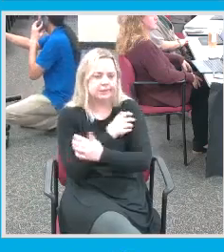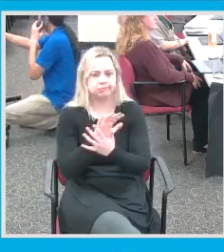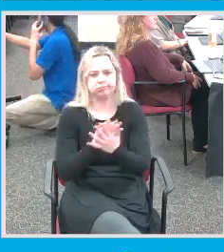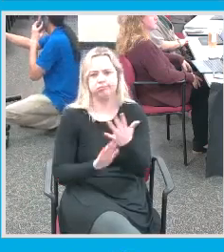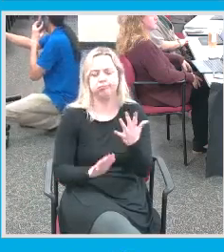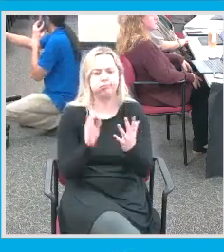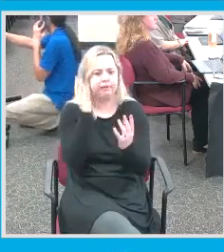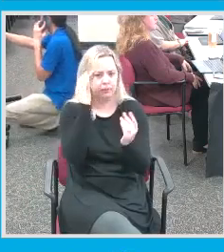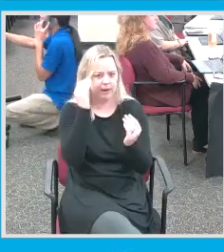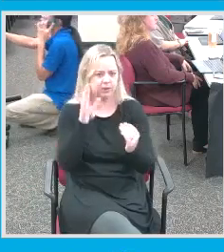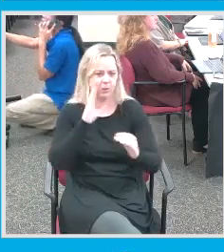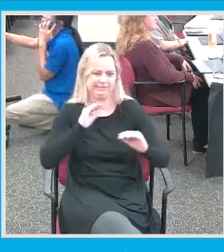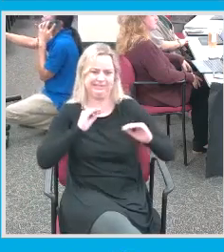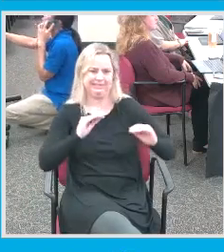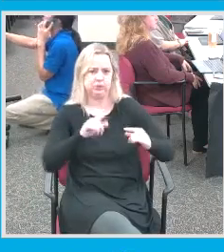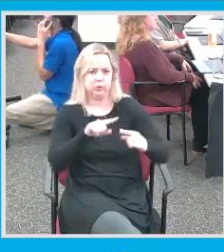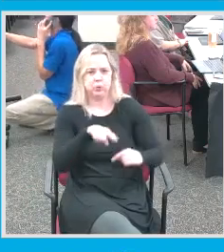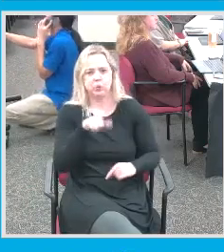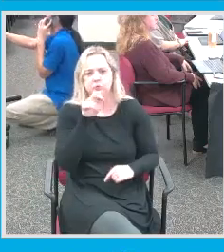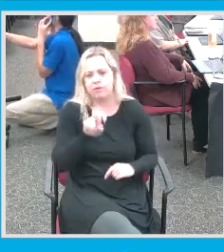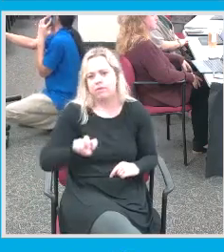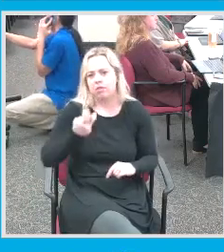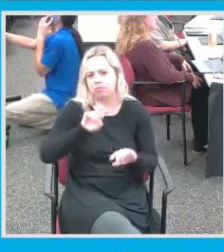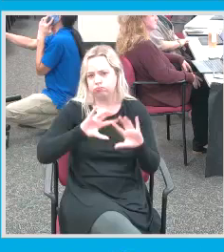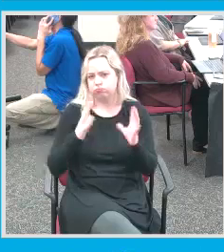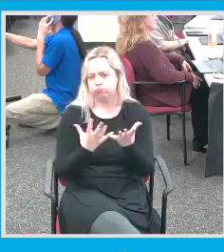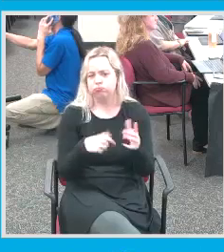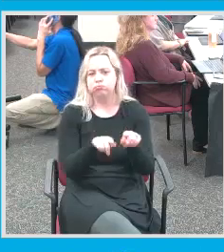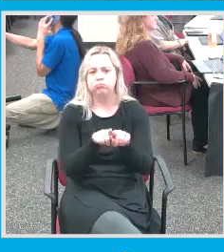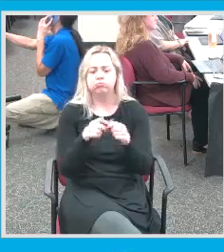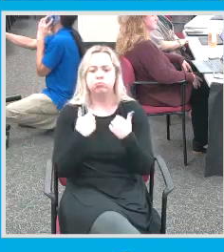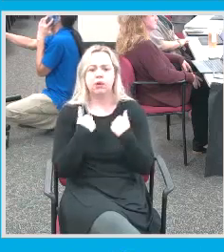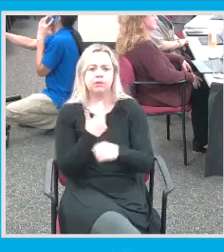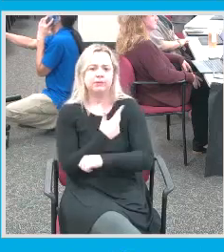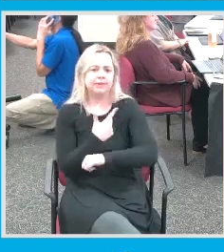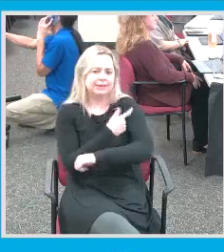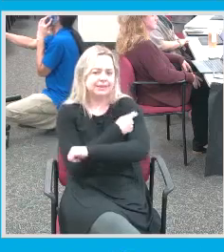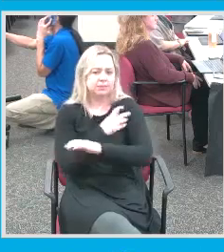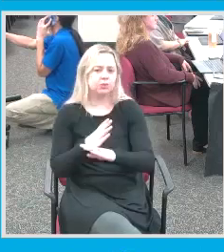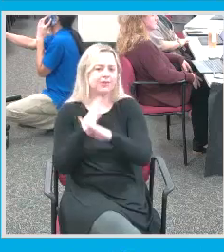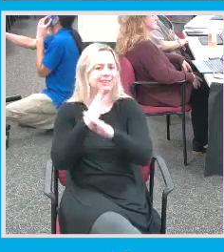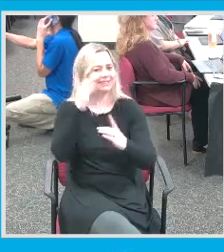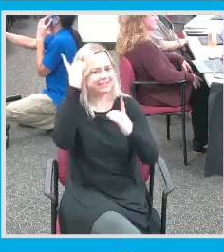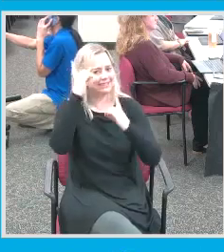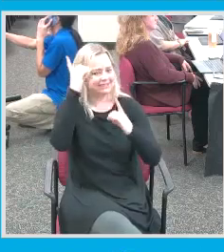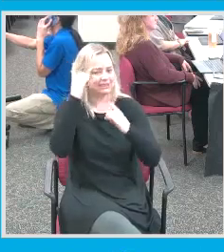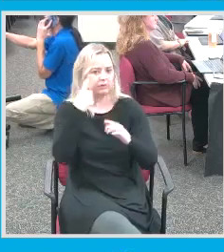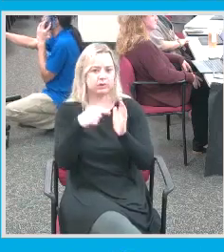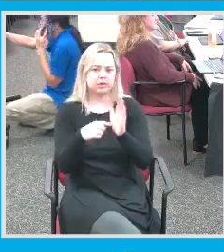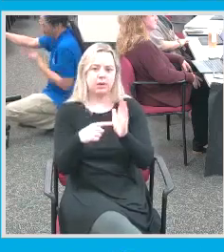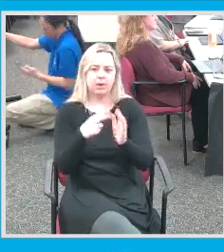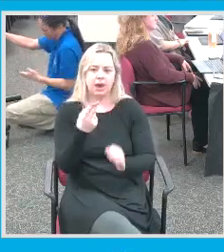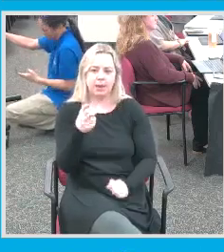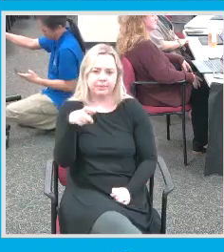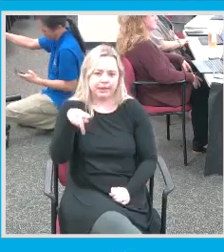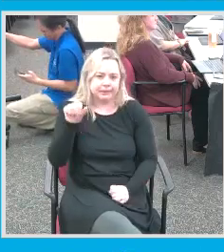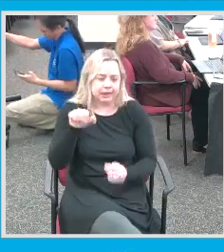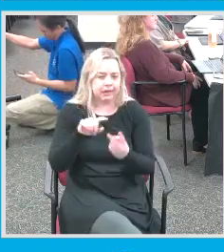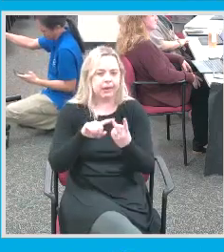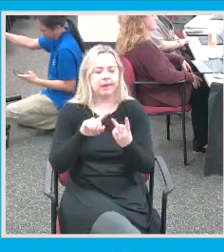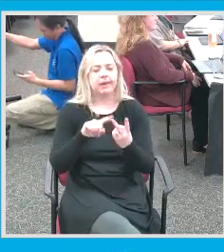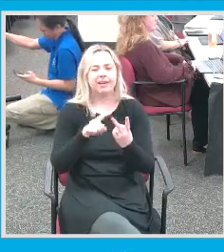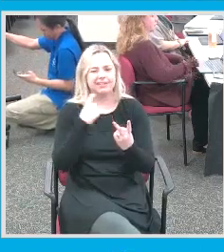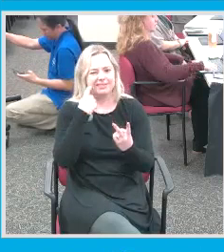are traveling. We also respond to vaccine-preventable disease outbreaks, including hepatitis A, Mpox, and most recently